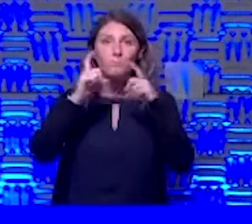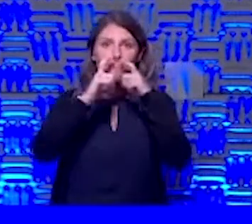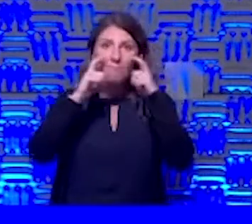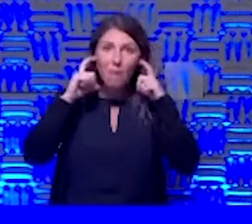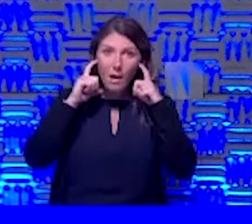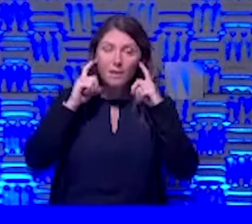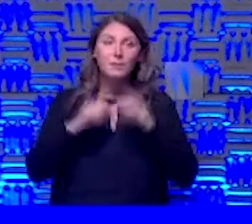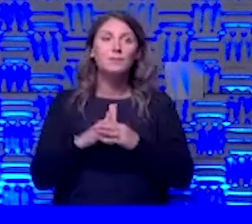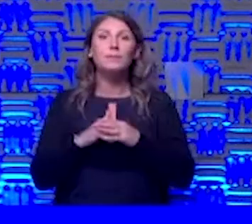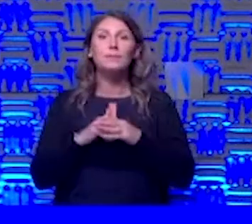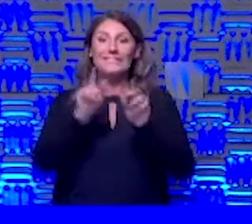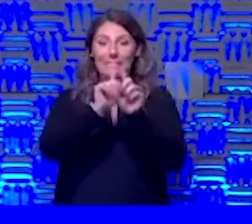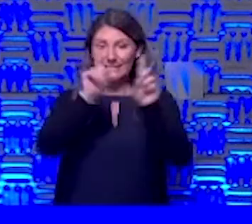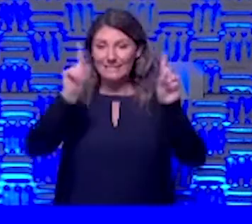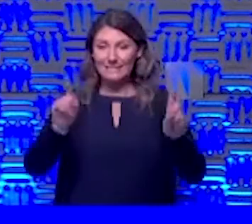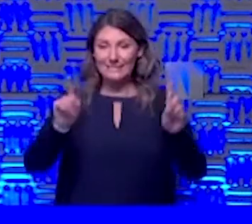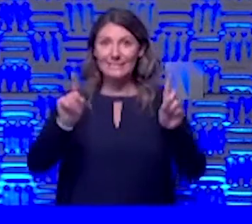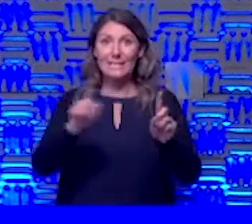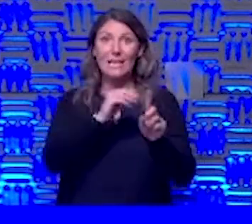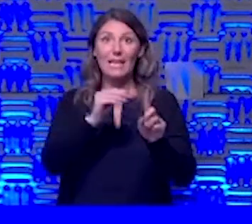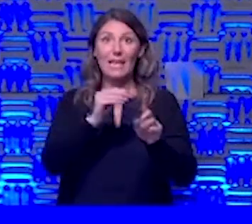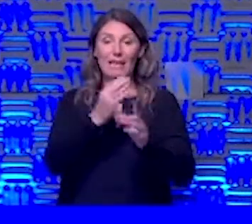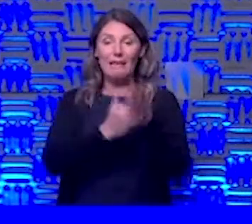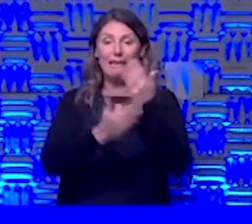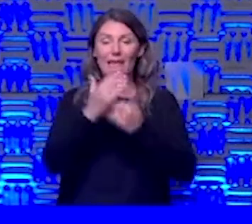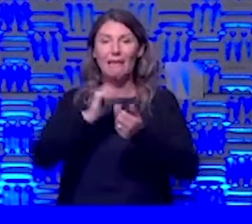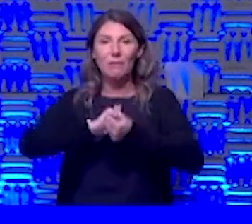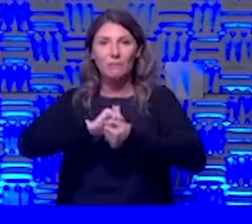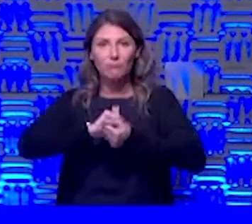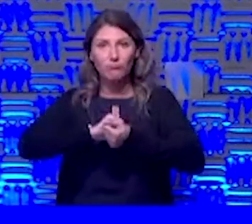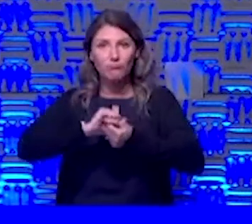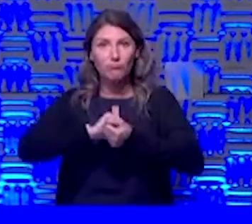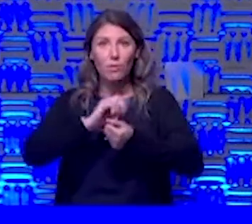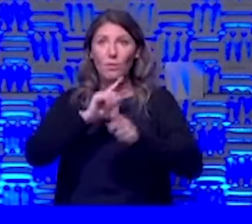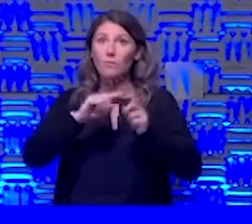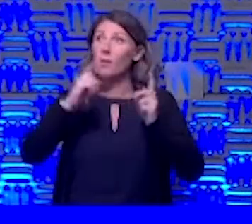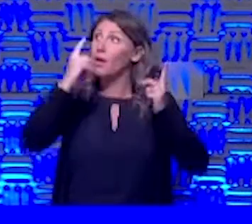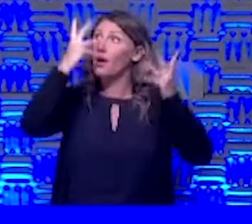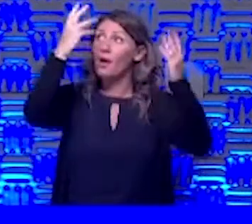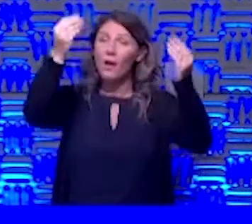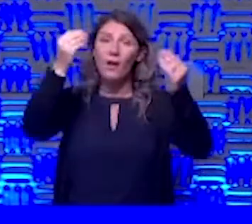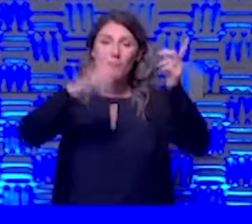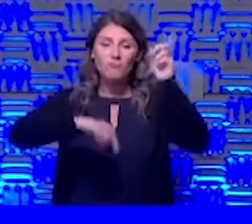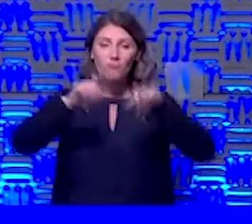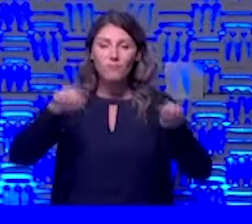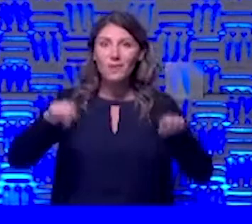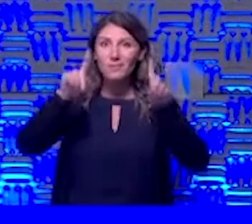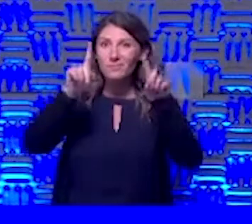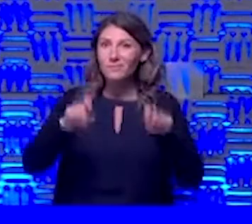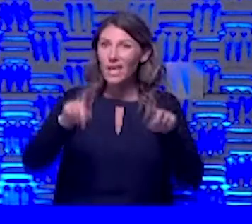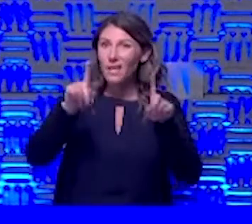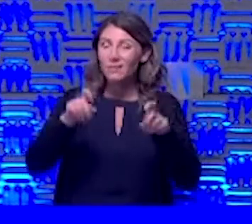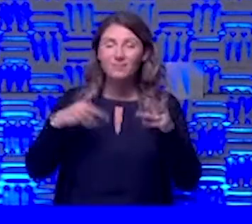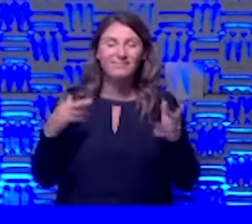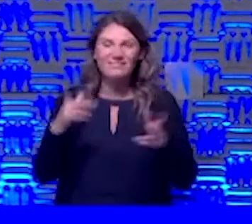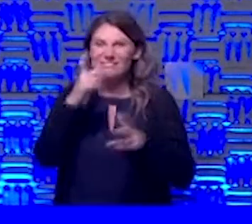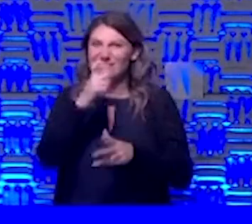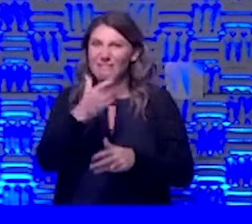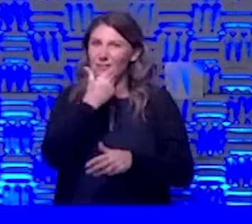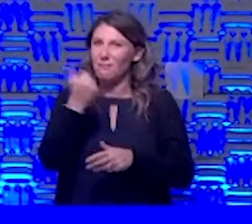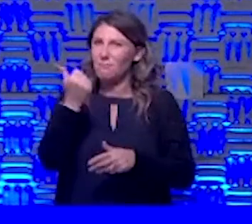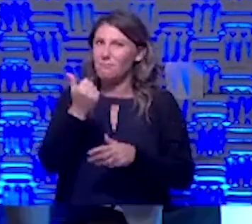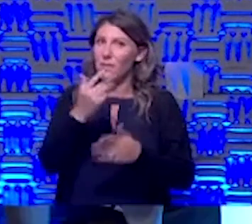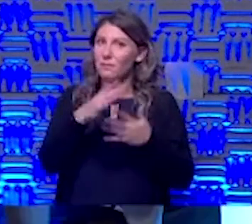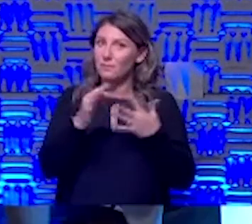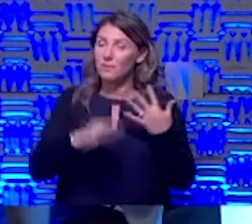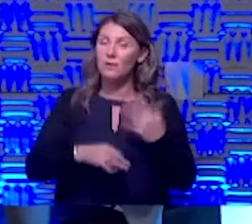about, distancing, and hand hygiene. But just going out and getting a random test is probably not the best way to go at this point.